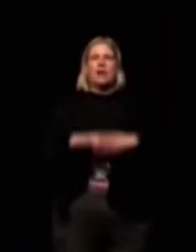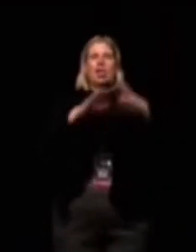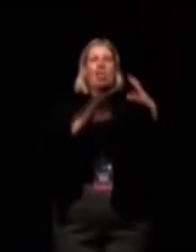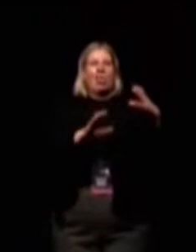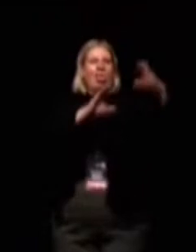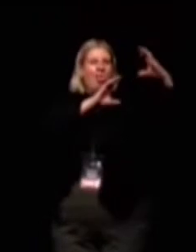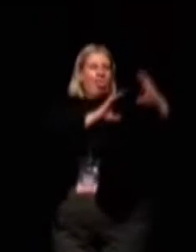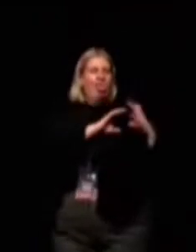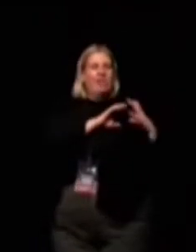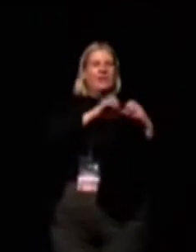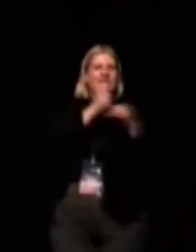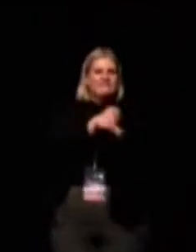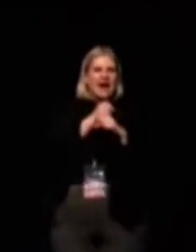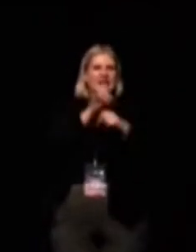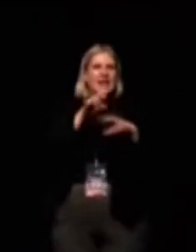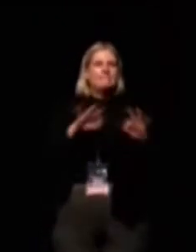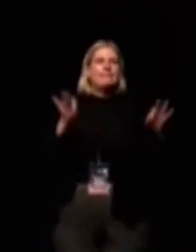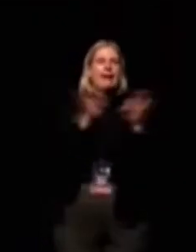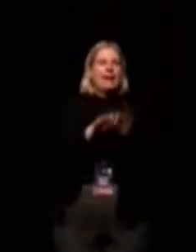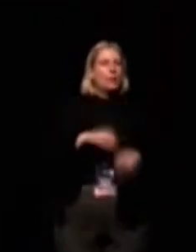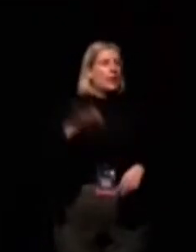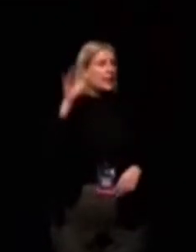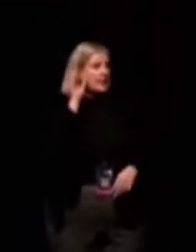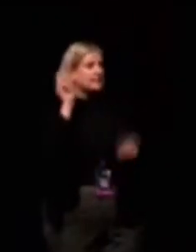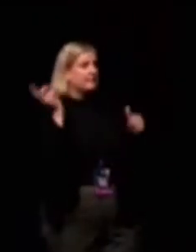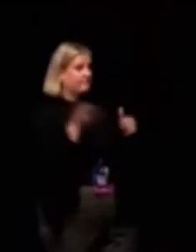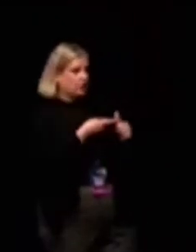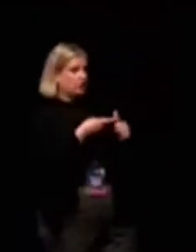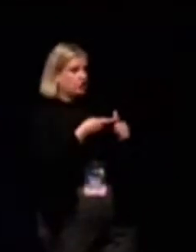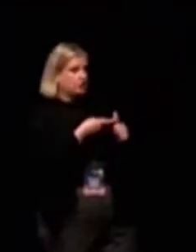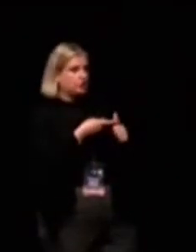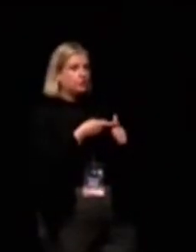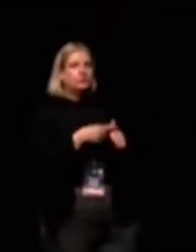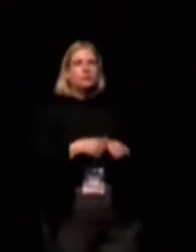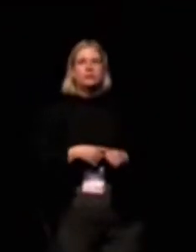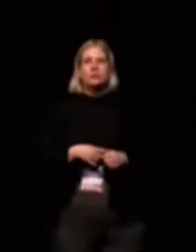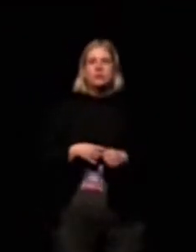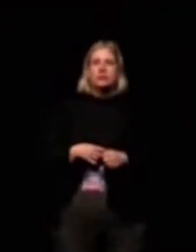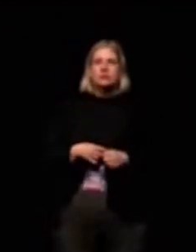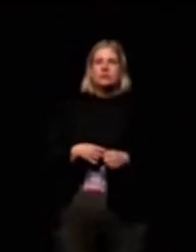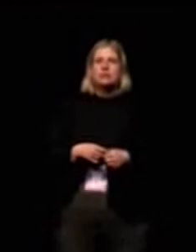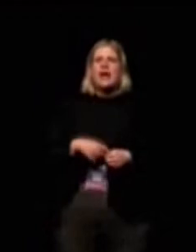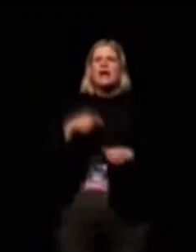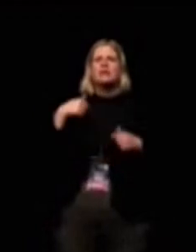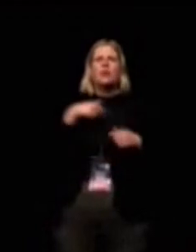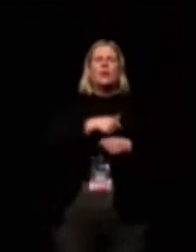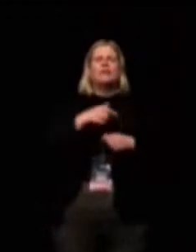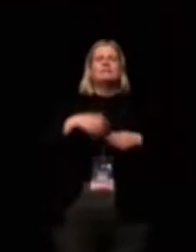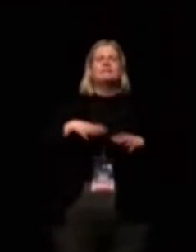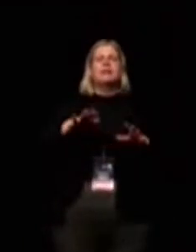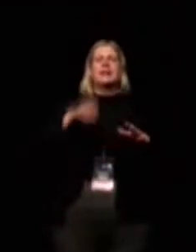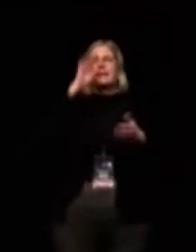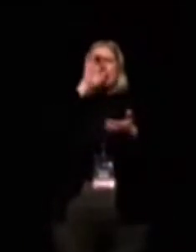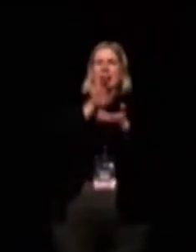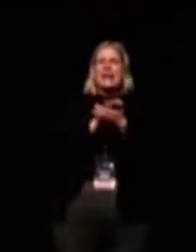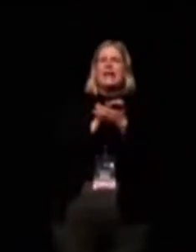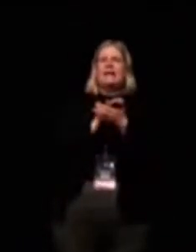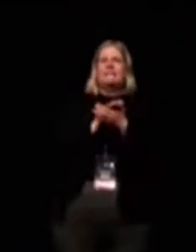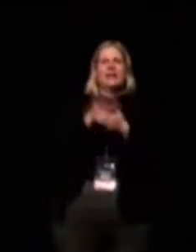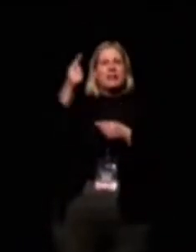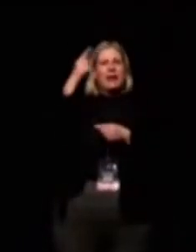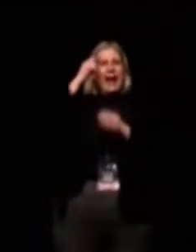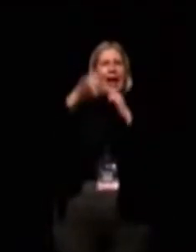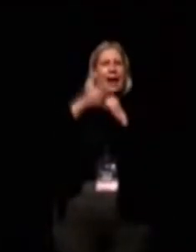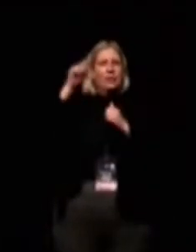fights that matter. We're showing that we listen first, but we act with conviction and fortitude. And we're restoring faith in how